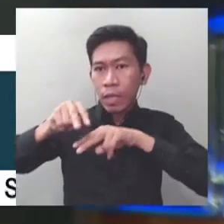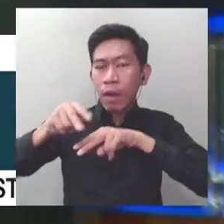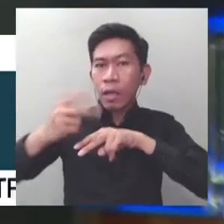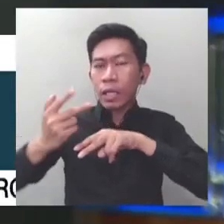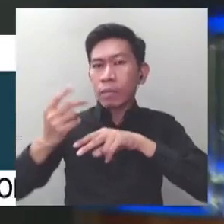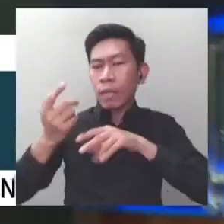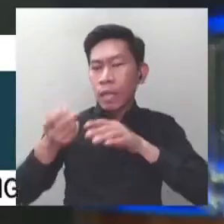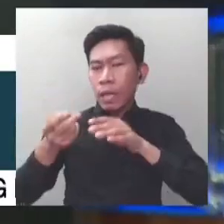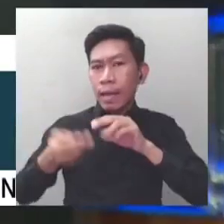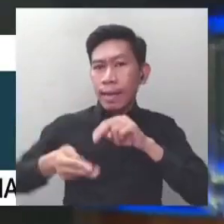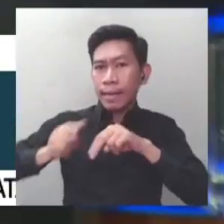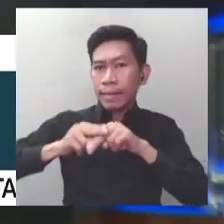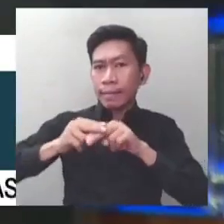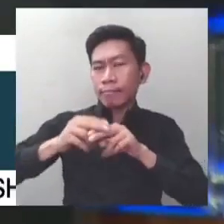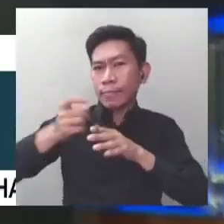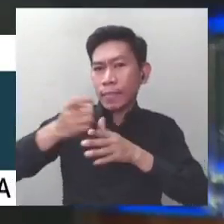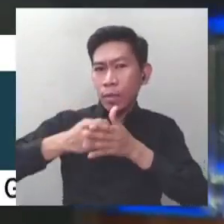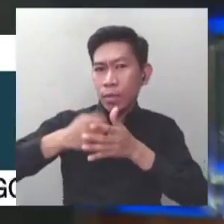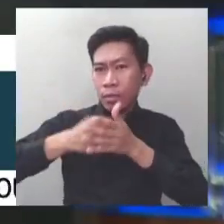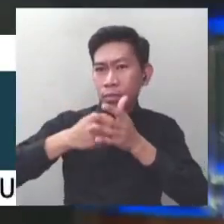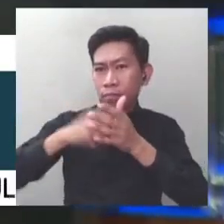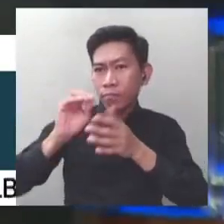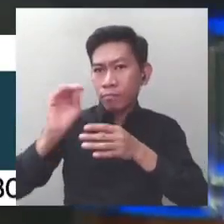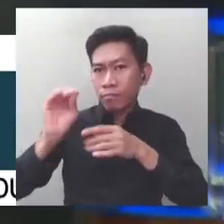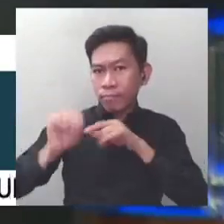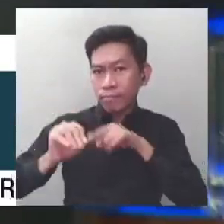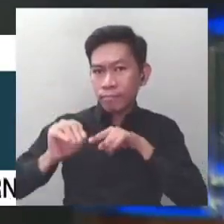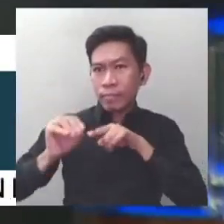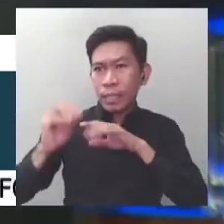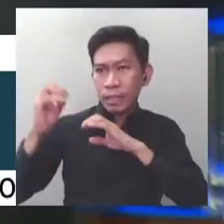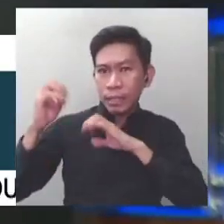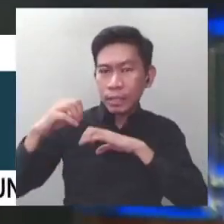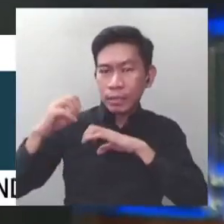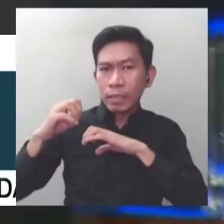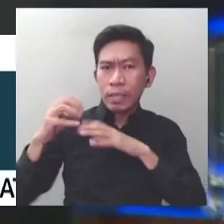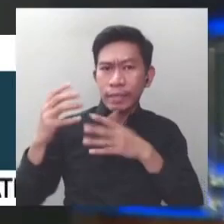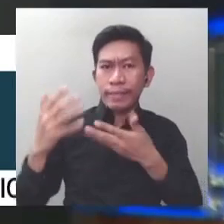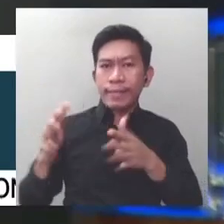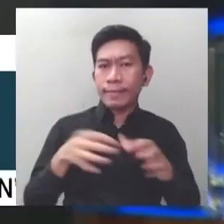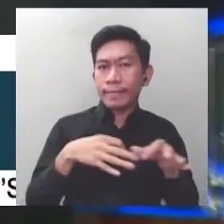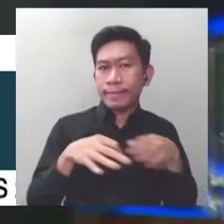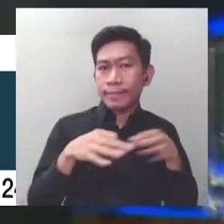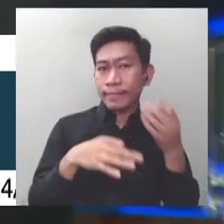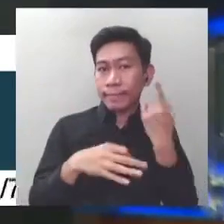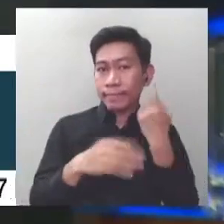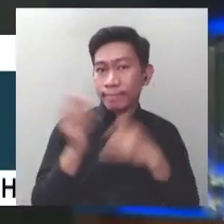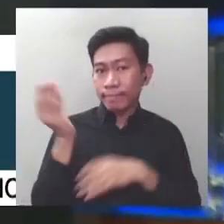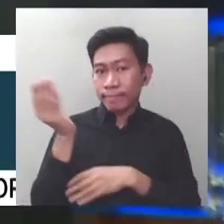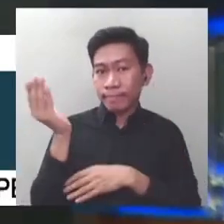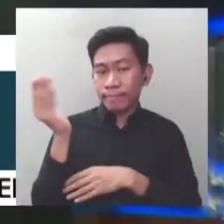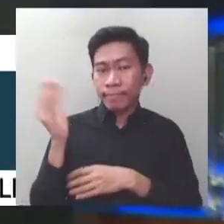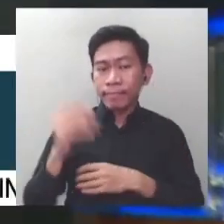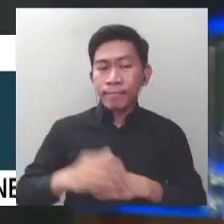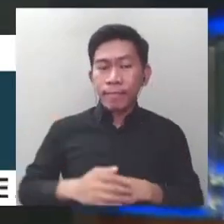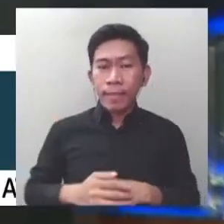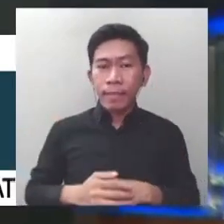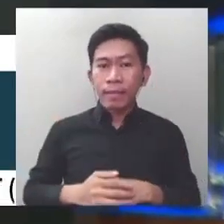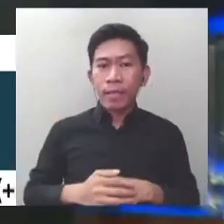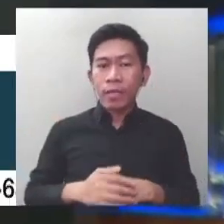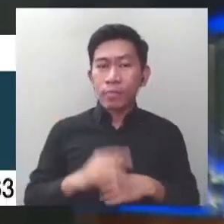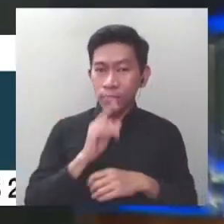which, as I've already shown in the presentation, has been